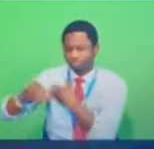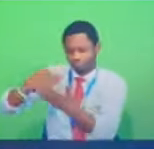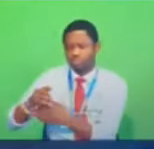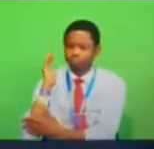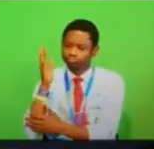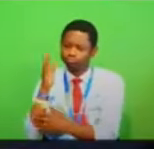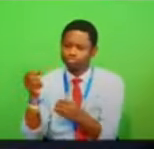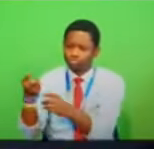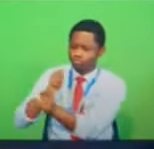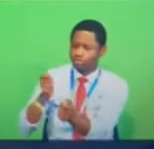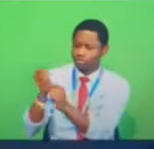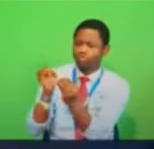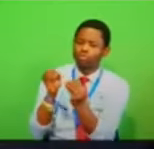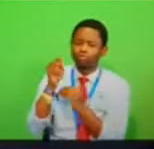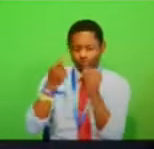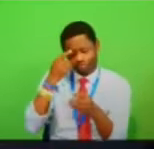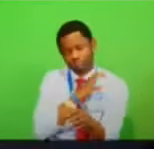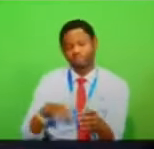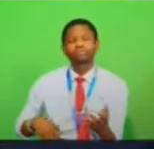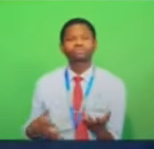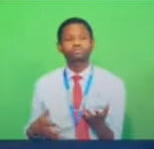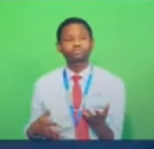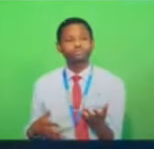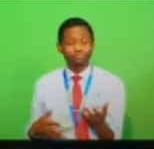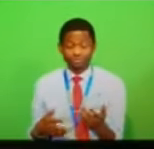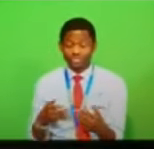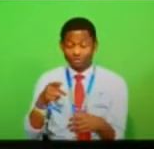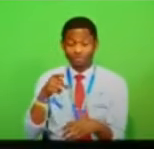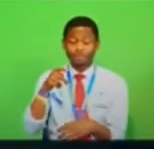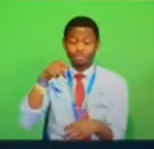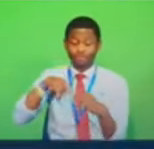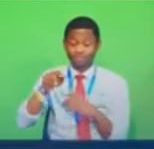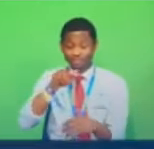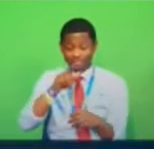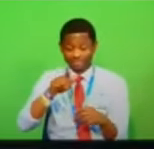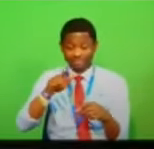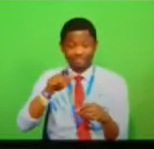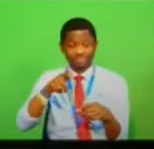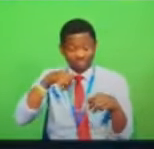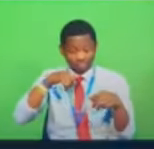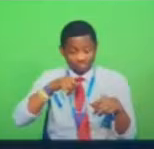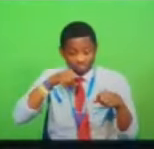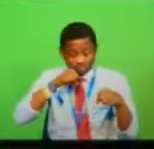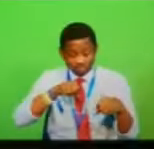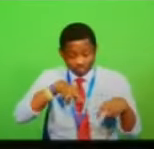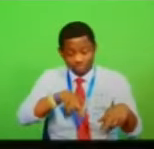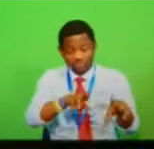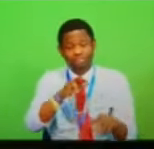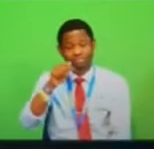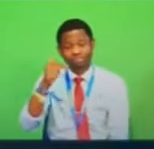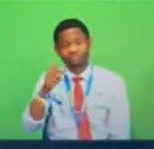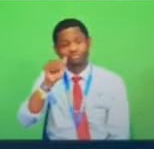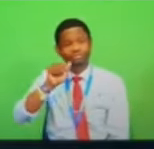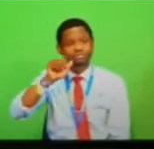preach. Now, the Galilean Lake was one of the places where people converge. That is why he went there. Today, he will spend